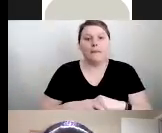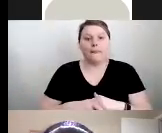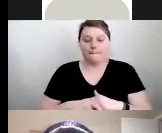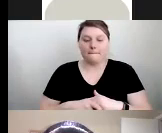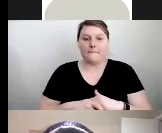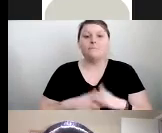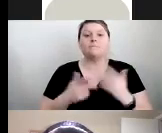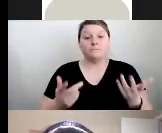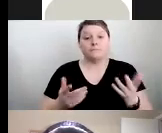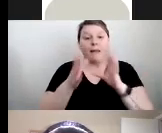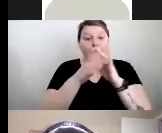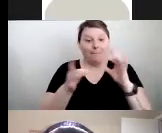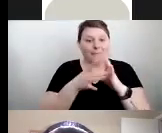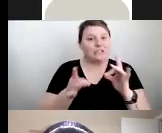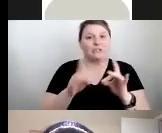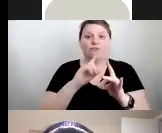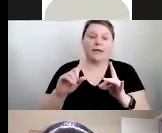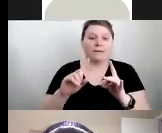So as I said, they're on the front line.